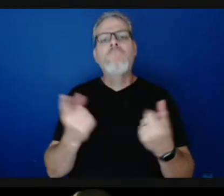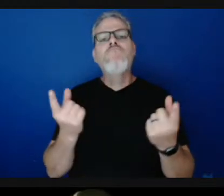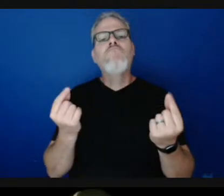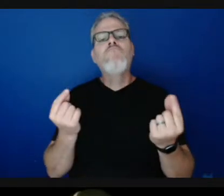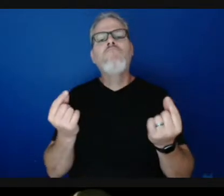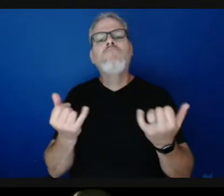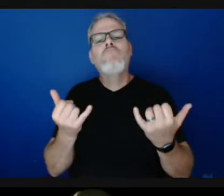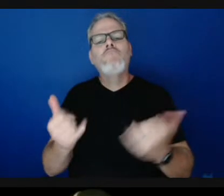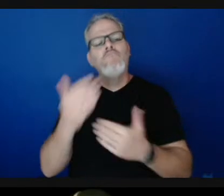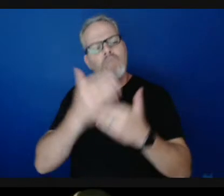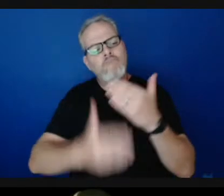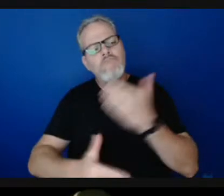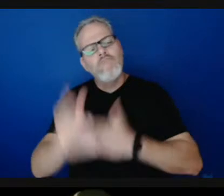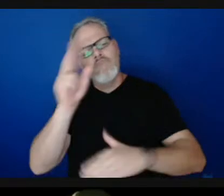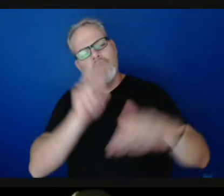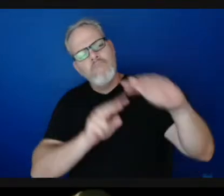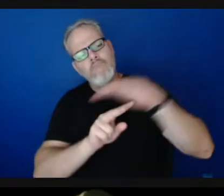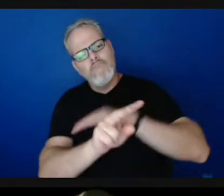in our current outlook.